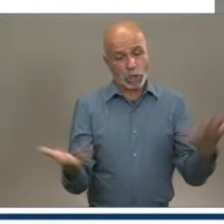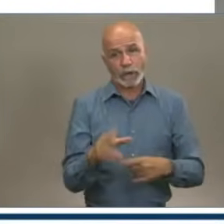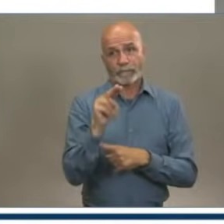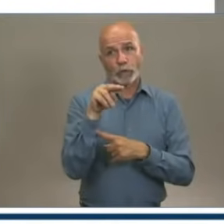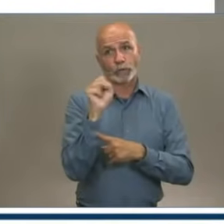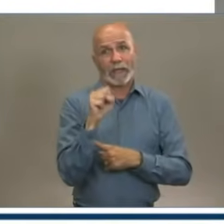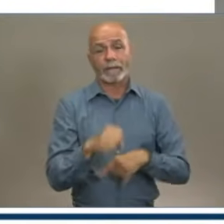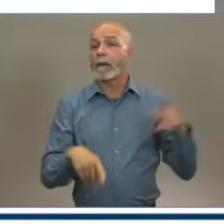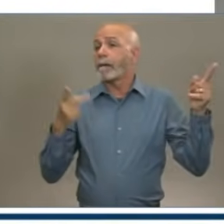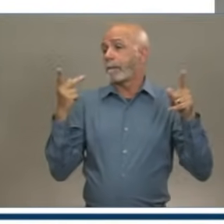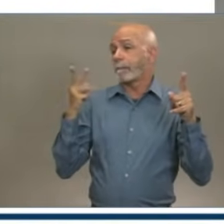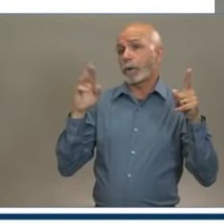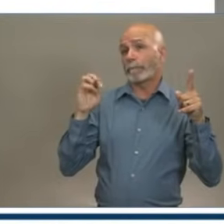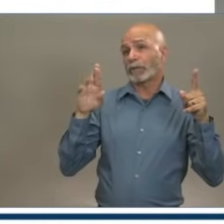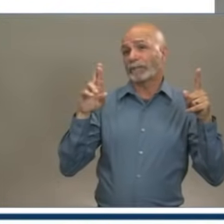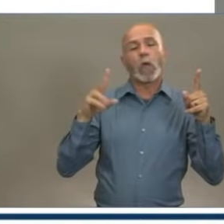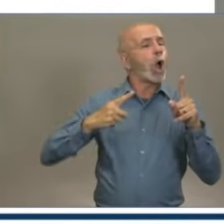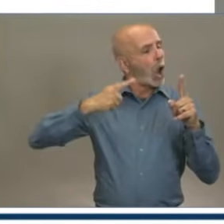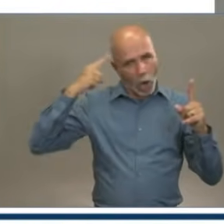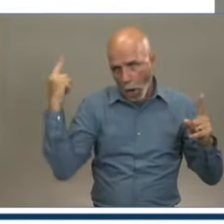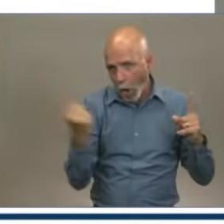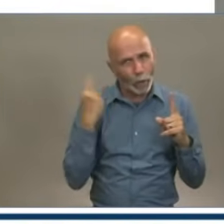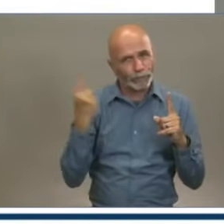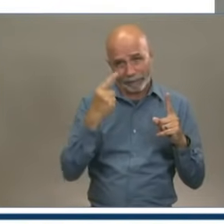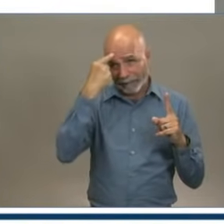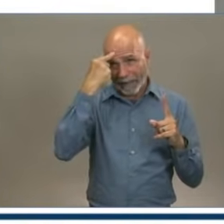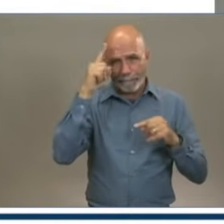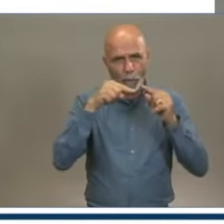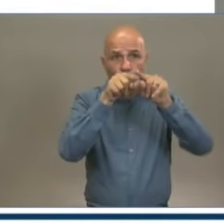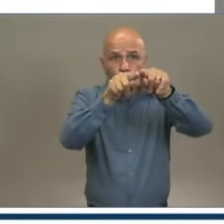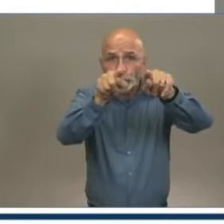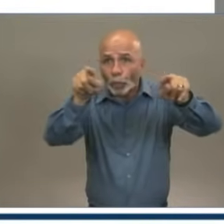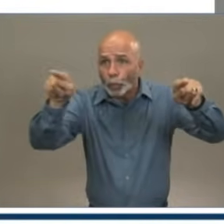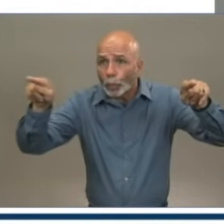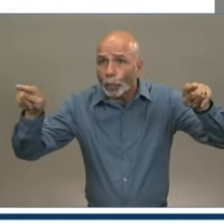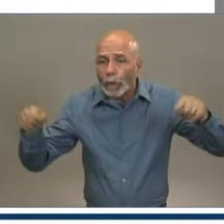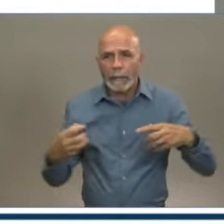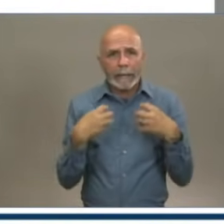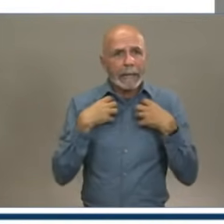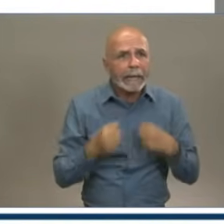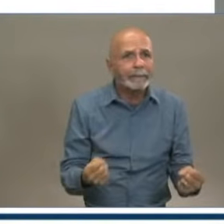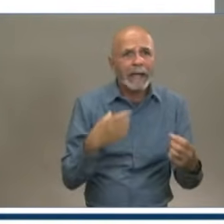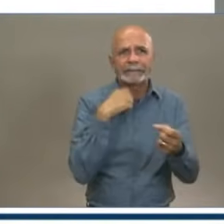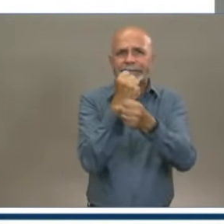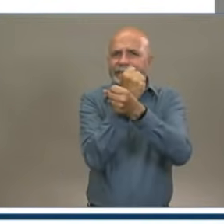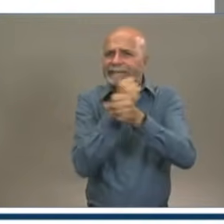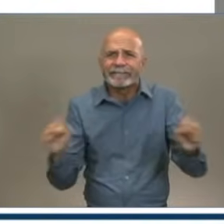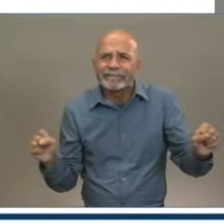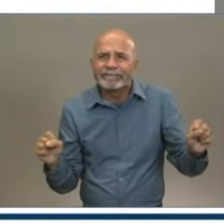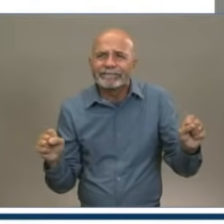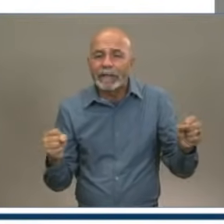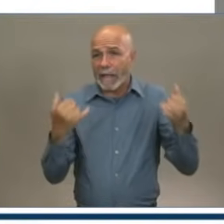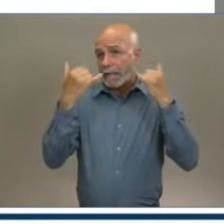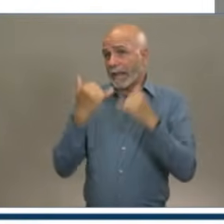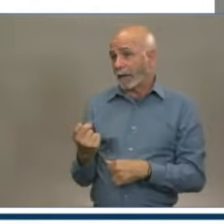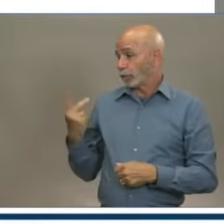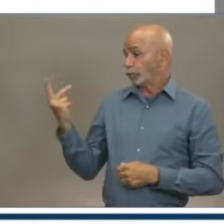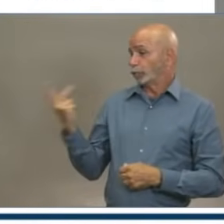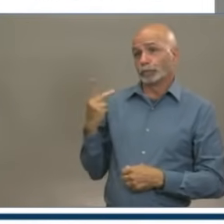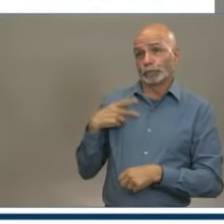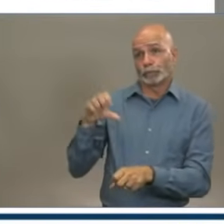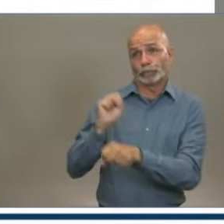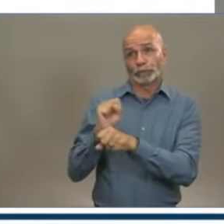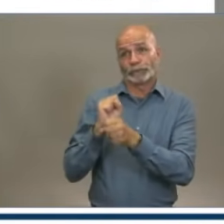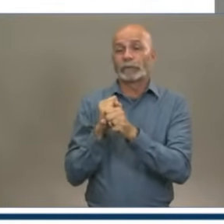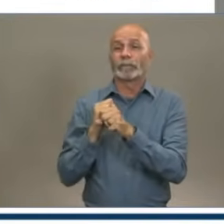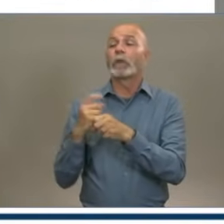always continued to put the health and safety of Nova Scotians first. So us coming together, speaking to Nova Scotians, I think has worked